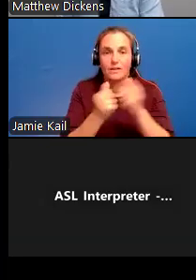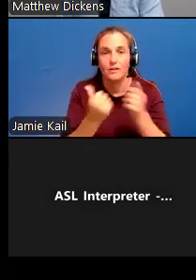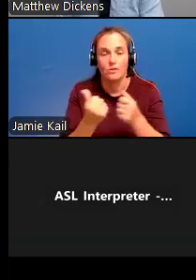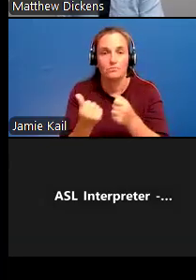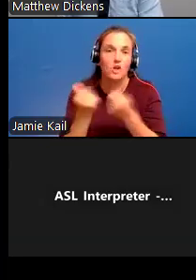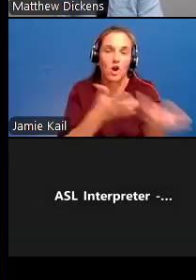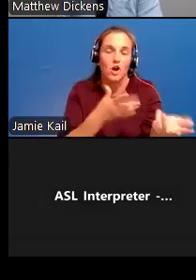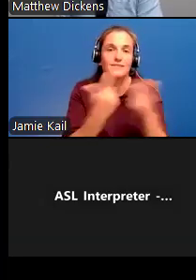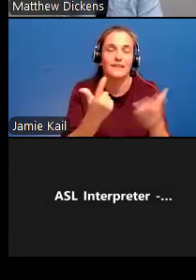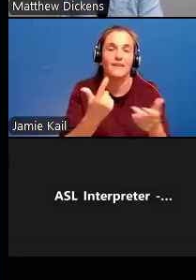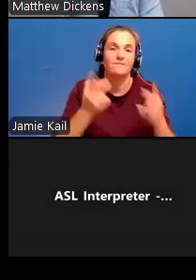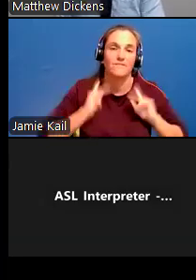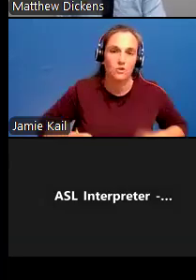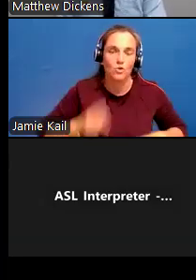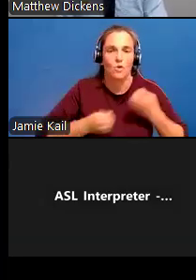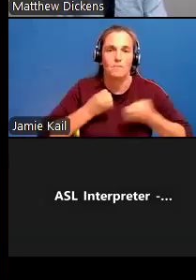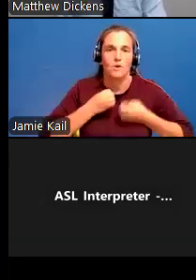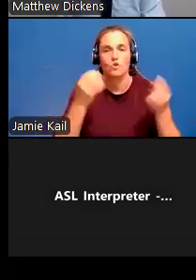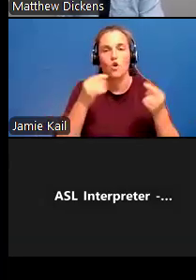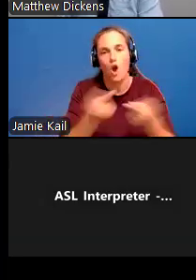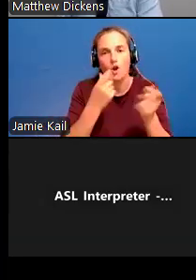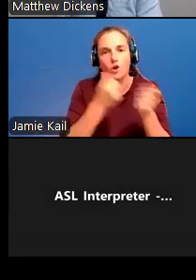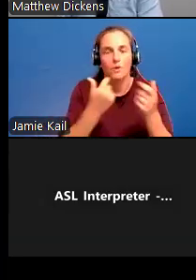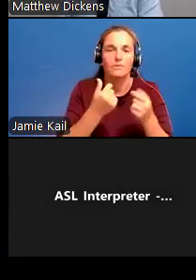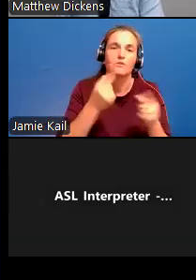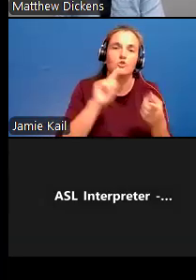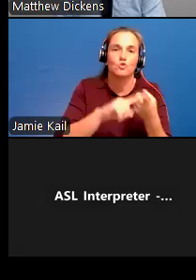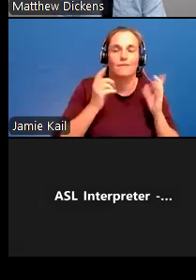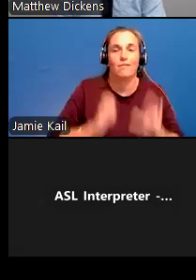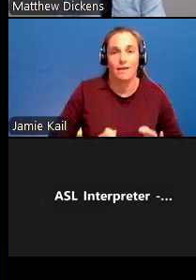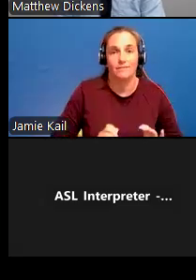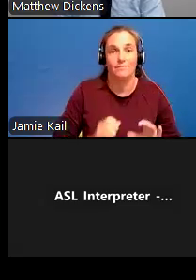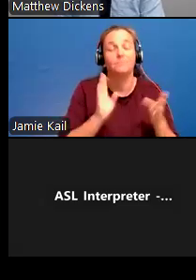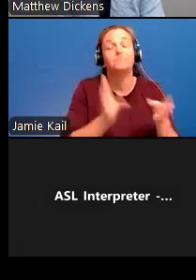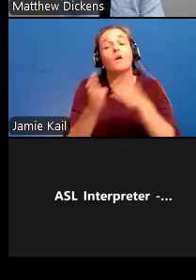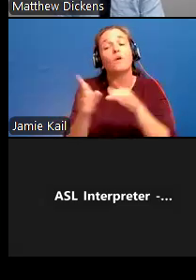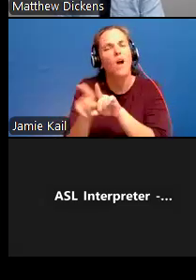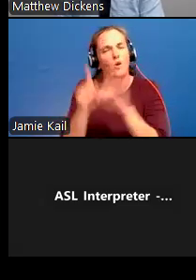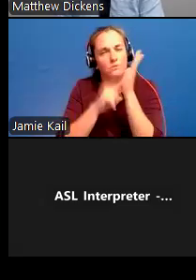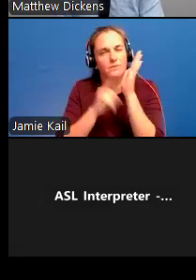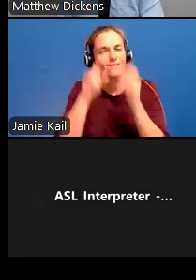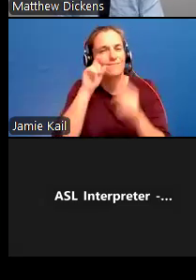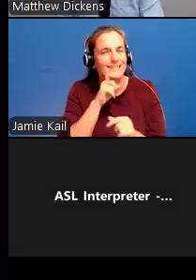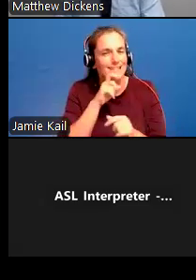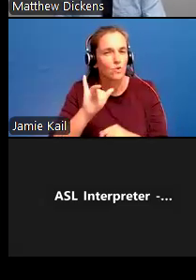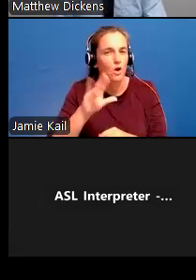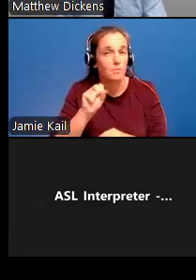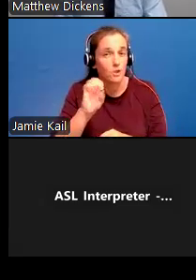or pain to the client. We also investigate sexual abuse, which includes any involuntary